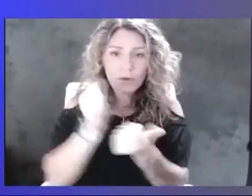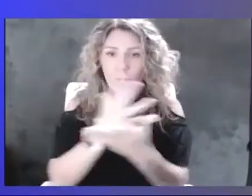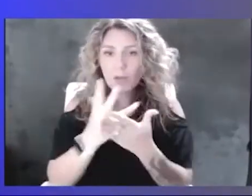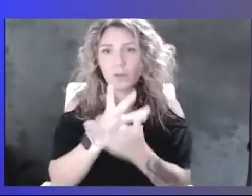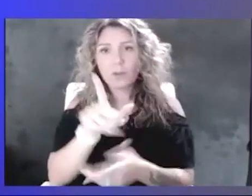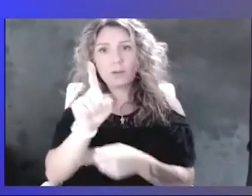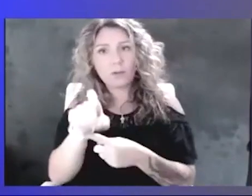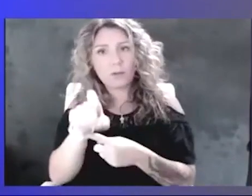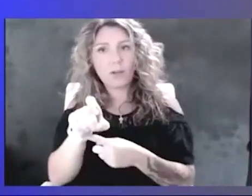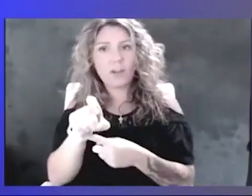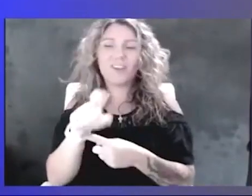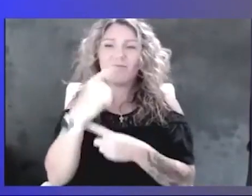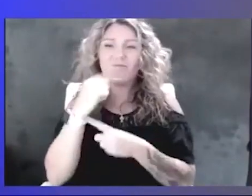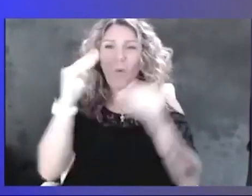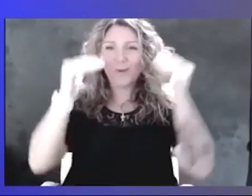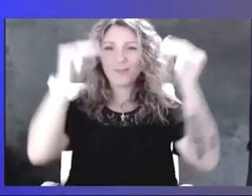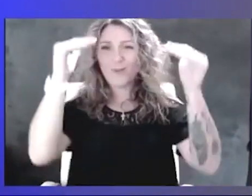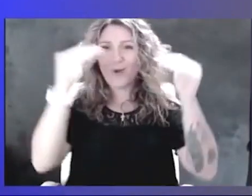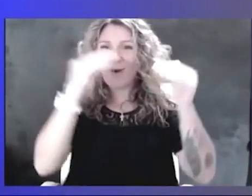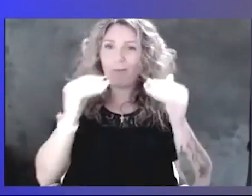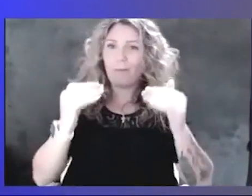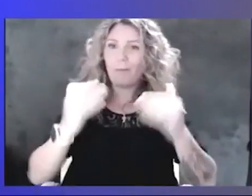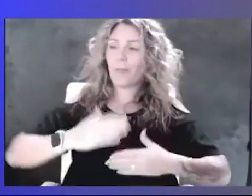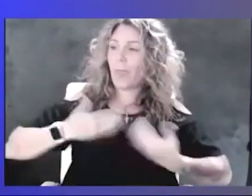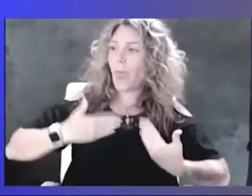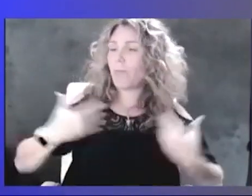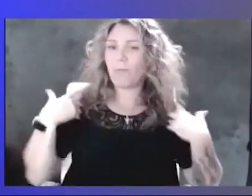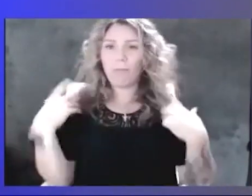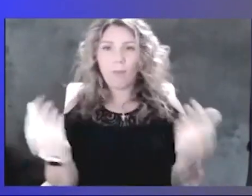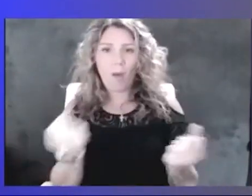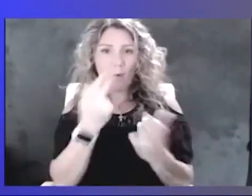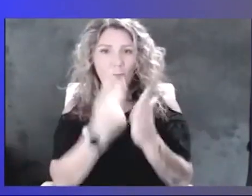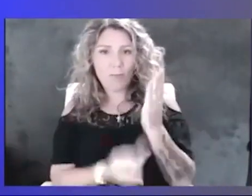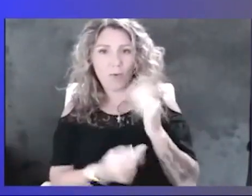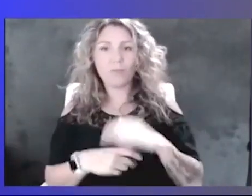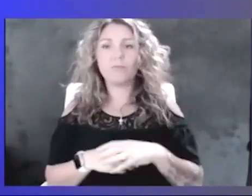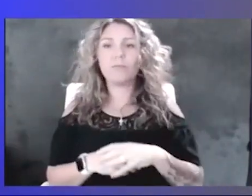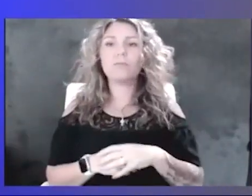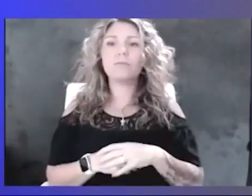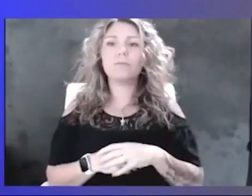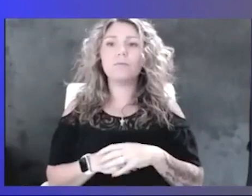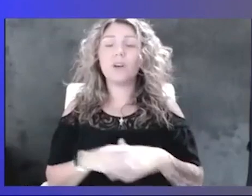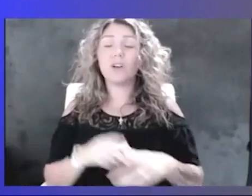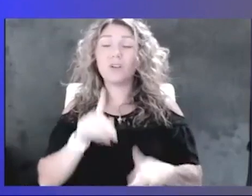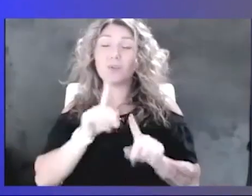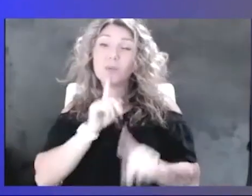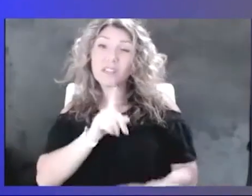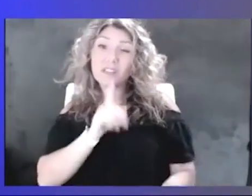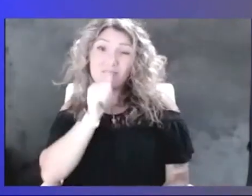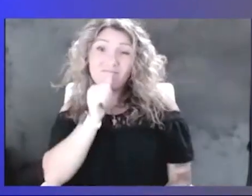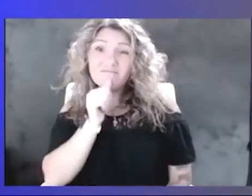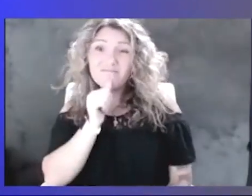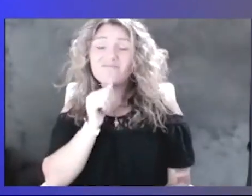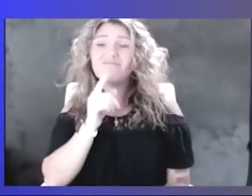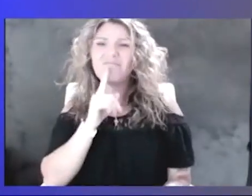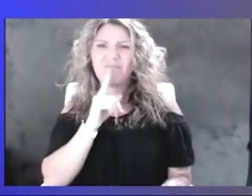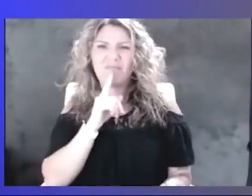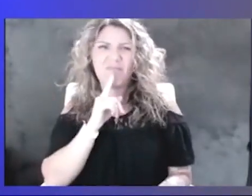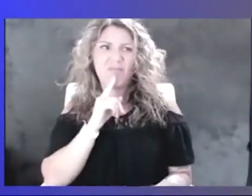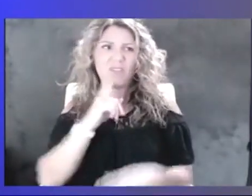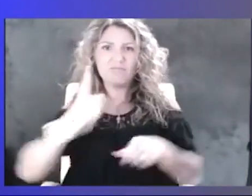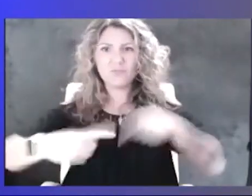and healthy. And it's taken a toll to not be able to sort of get back to some of the normal routines.